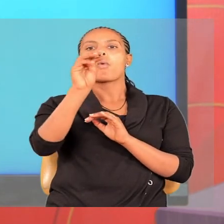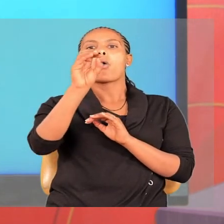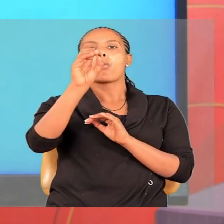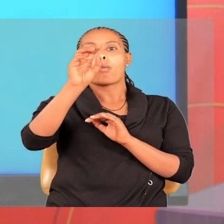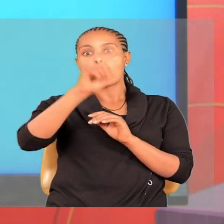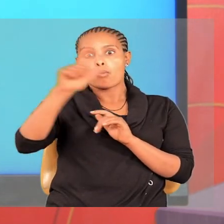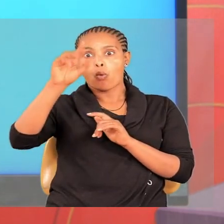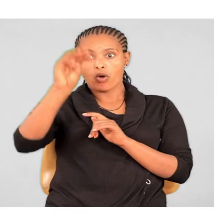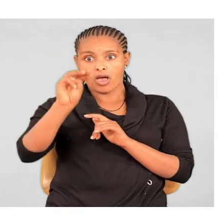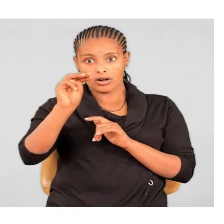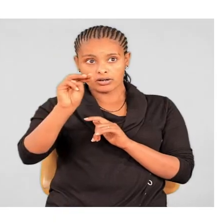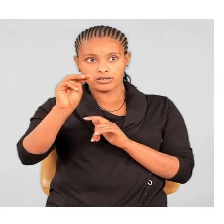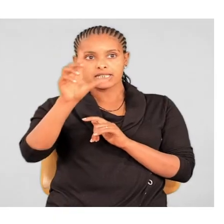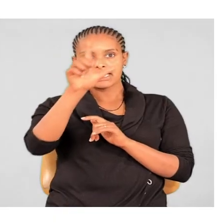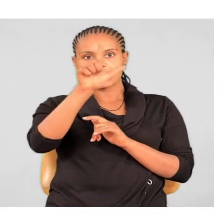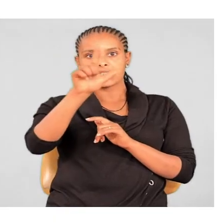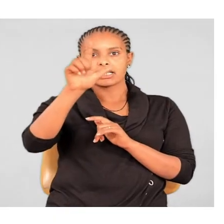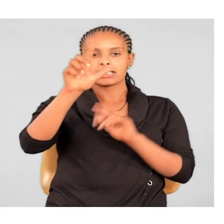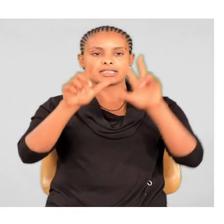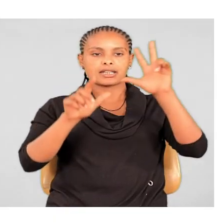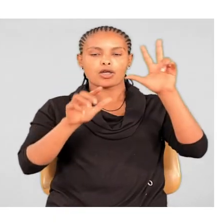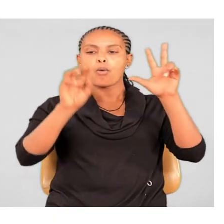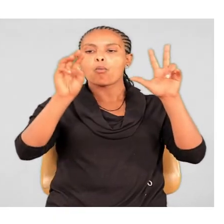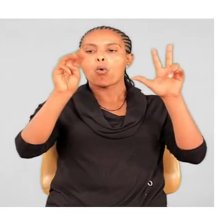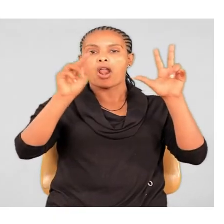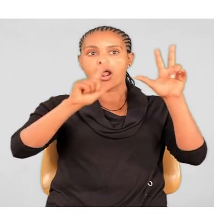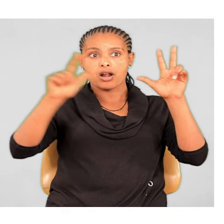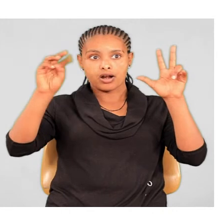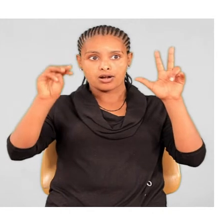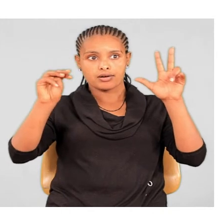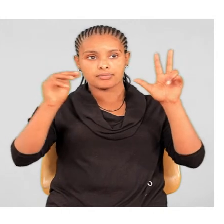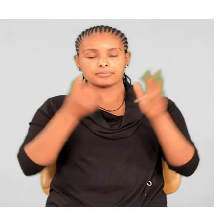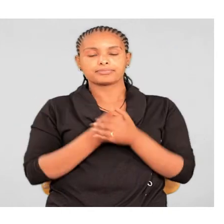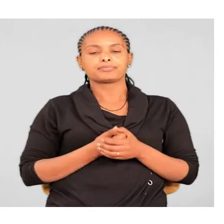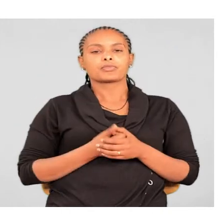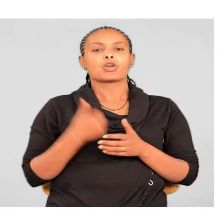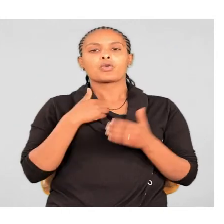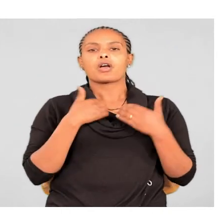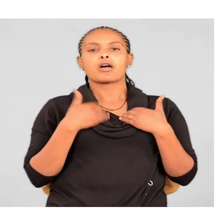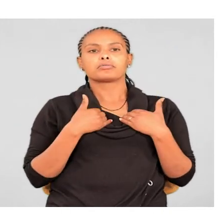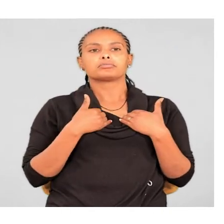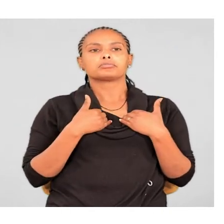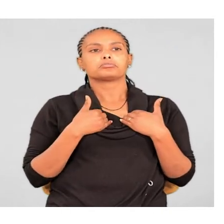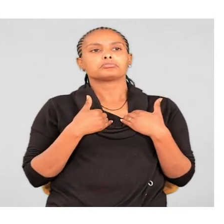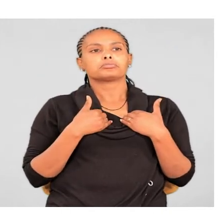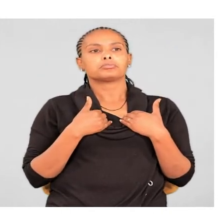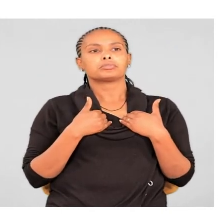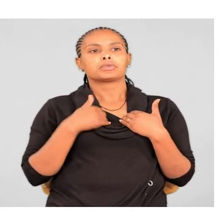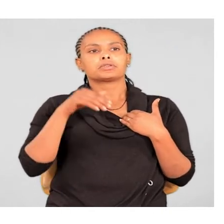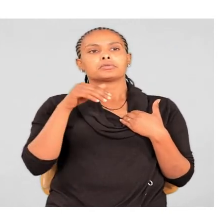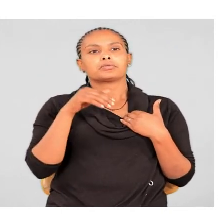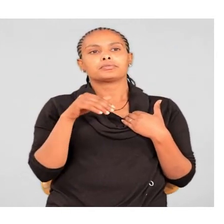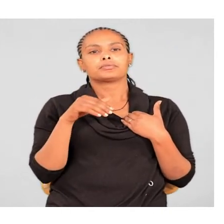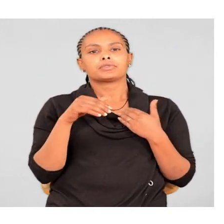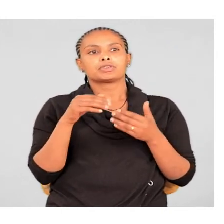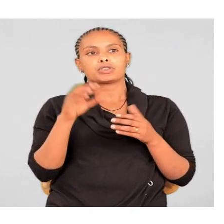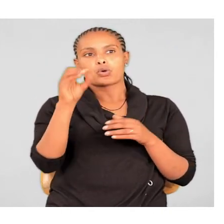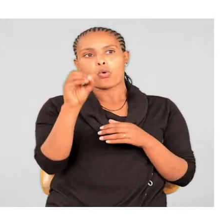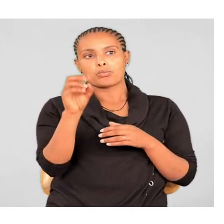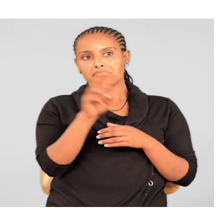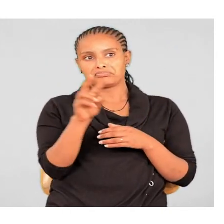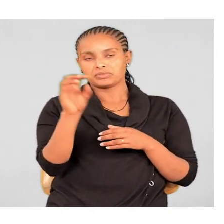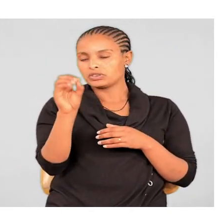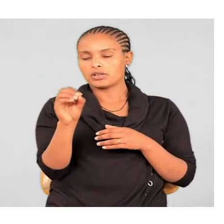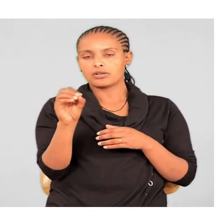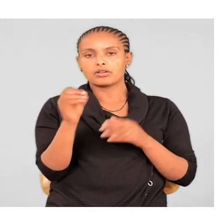3 molar. 3 initial concentration. Initially we have no PCl3 and Cl2.